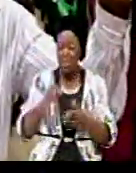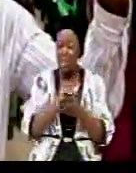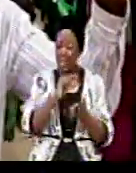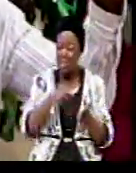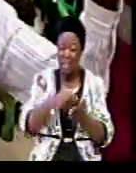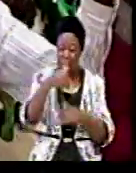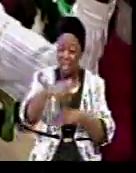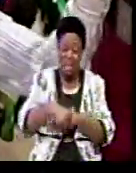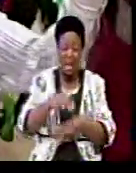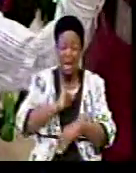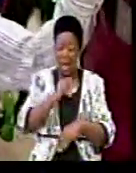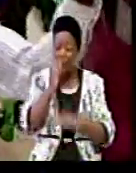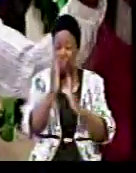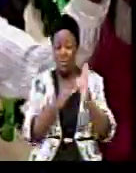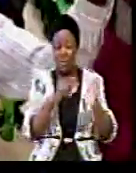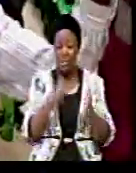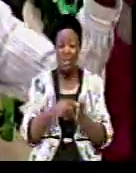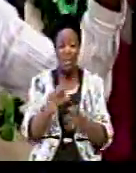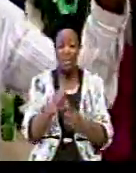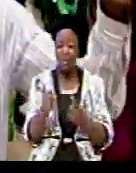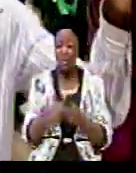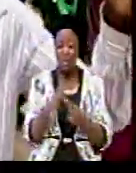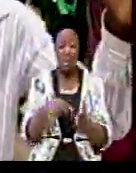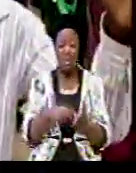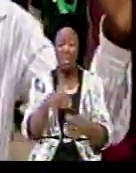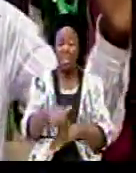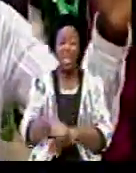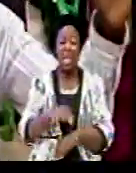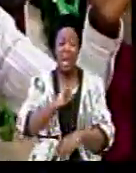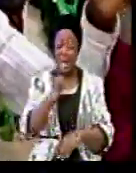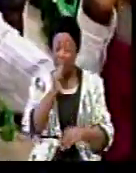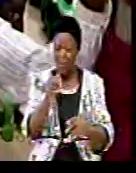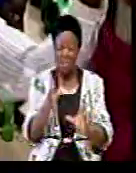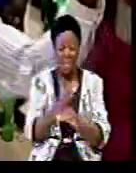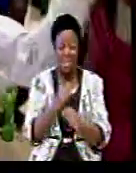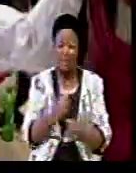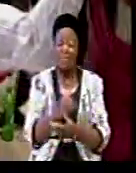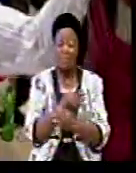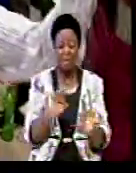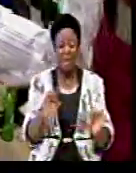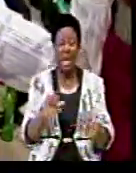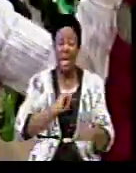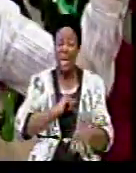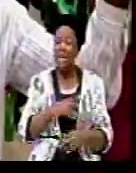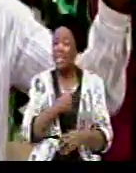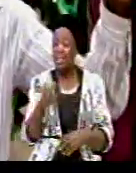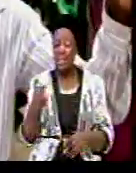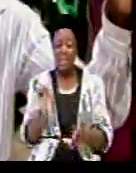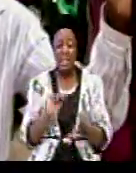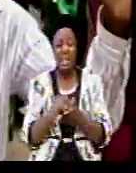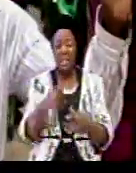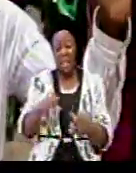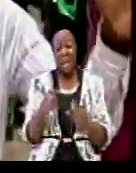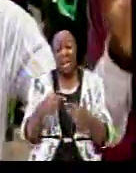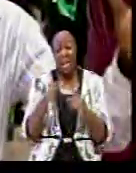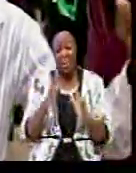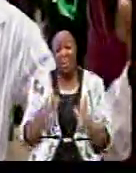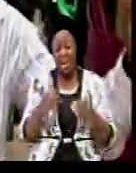pray and receive. Receive the total freedom. Receive the